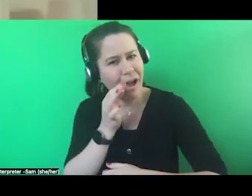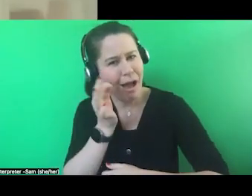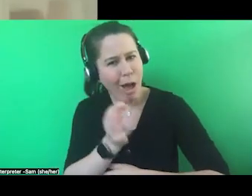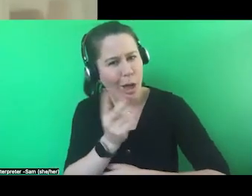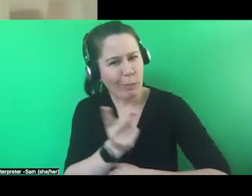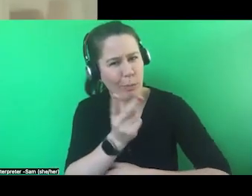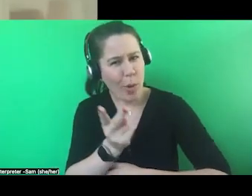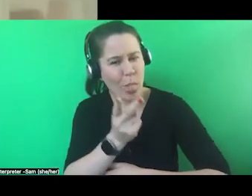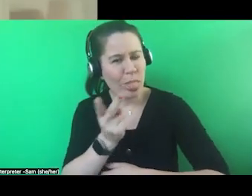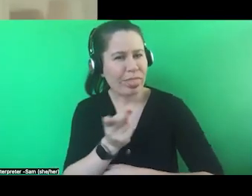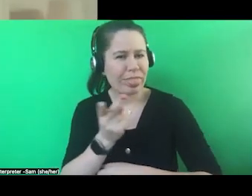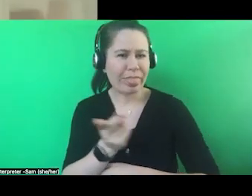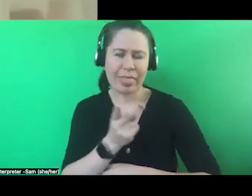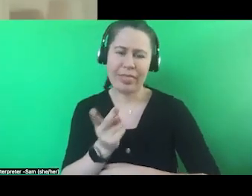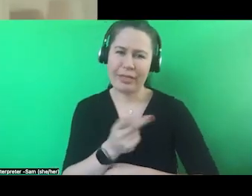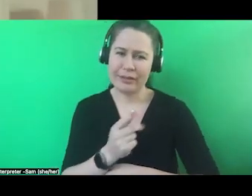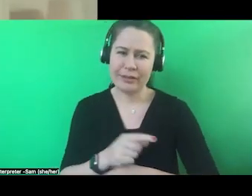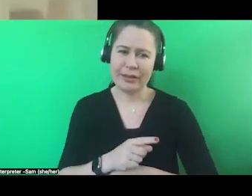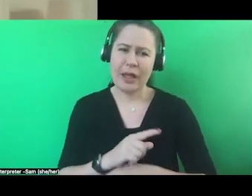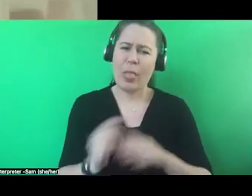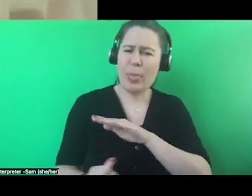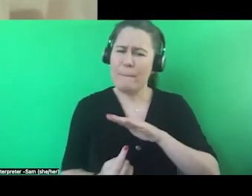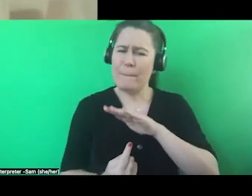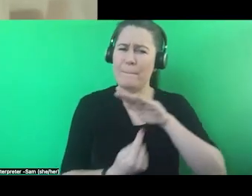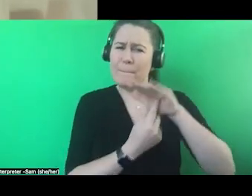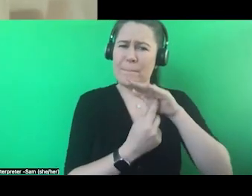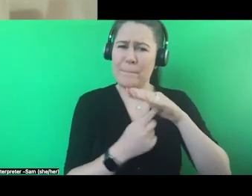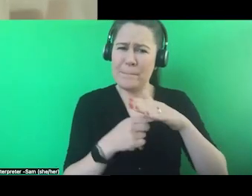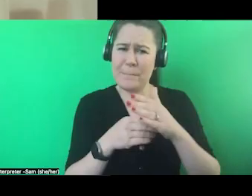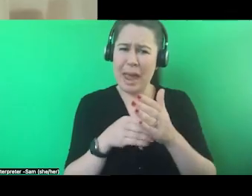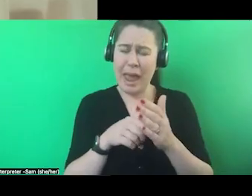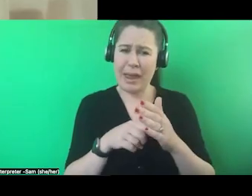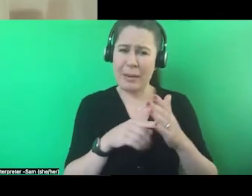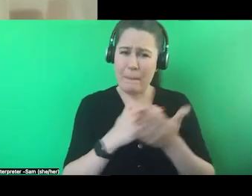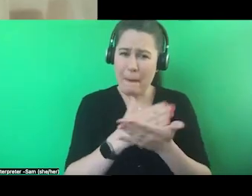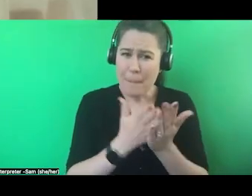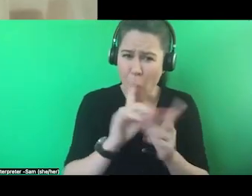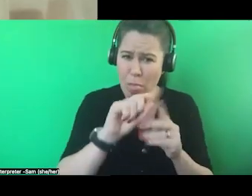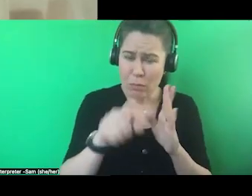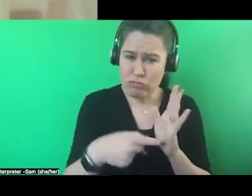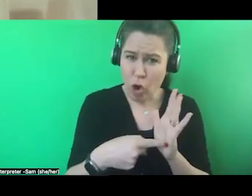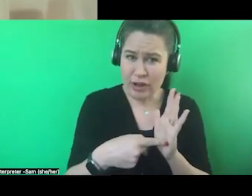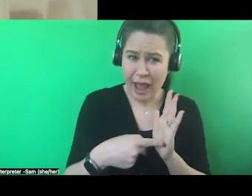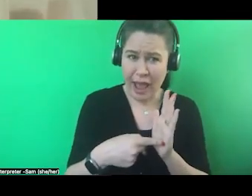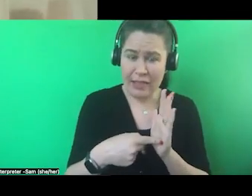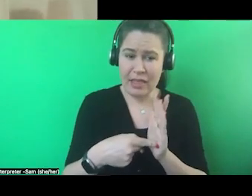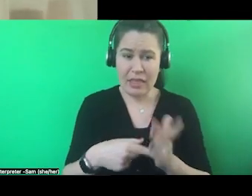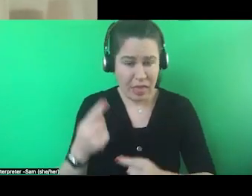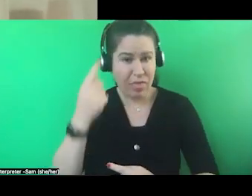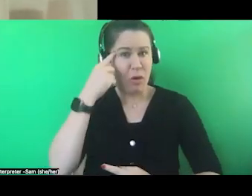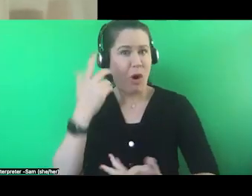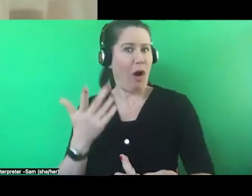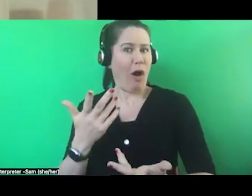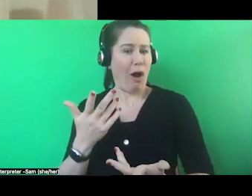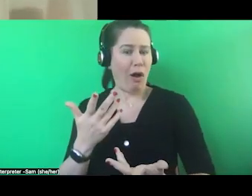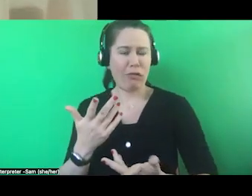avete what realizzato was questo the supporto di Open core Dialogo. of the project that you Passo la parola ad realized thanks Alessandrina per to Open schermo Dialogo. e I